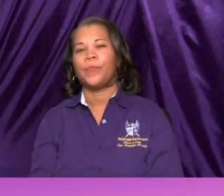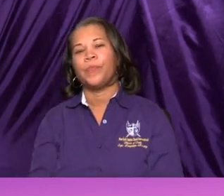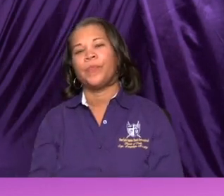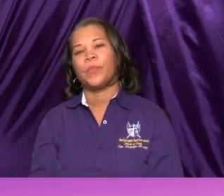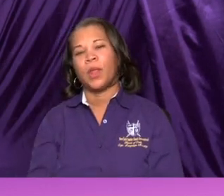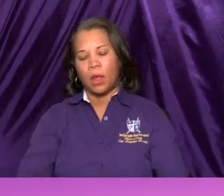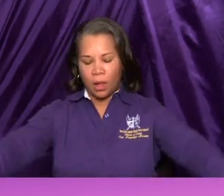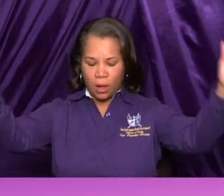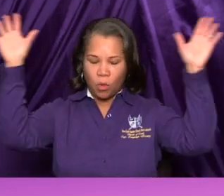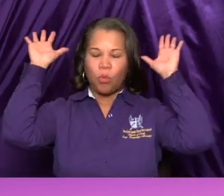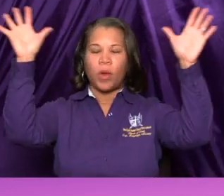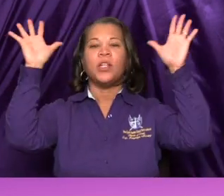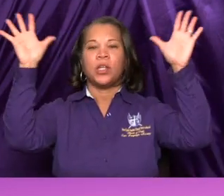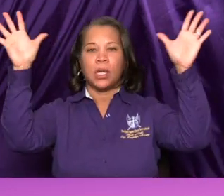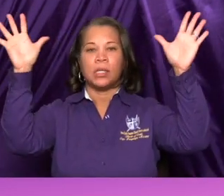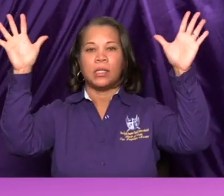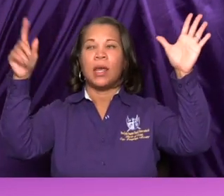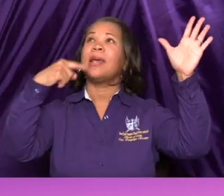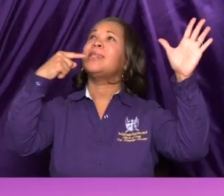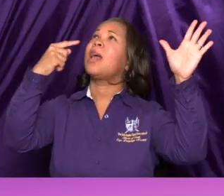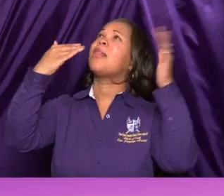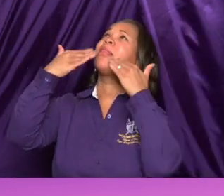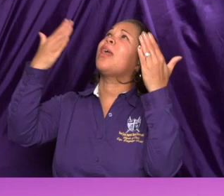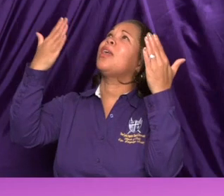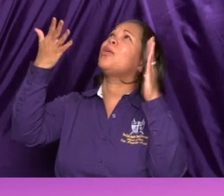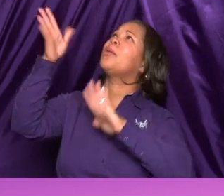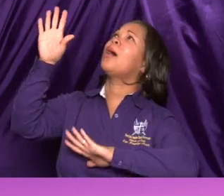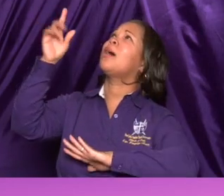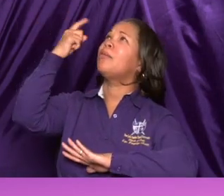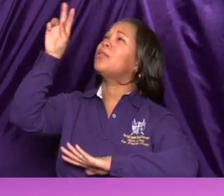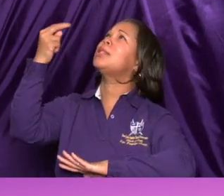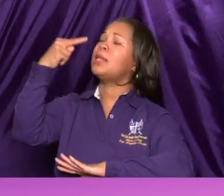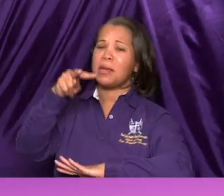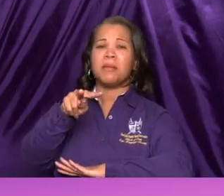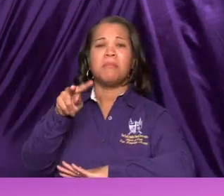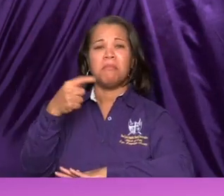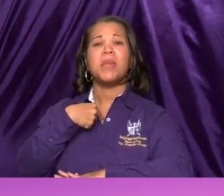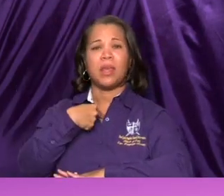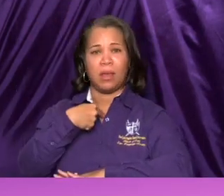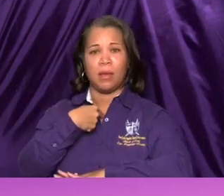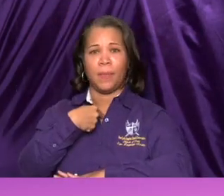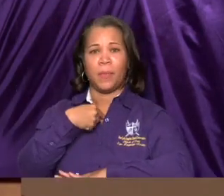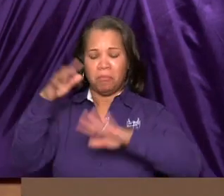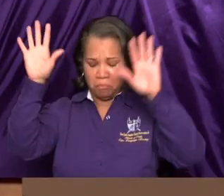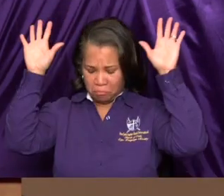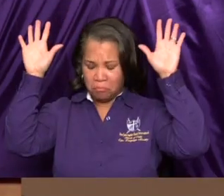Lift your hands right now and say, thank you, God, for seeing me.